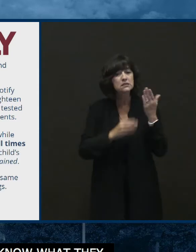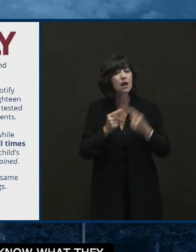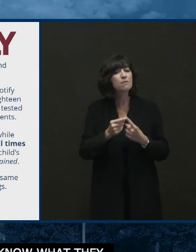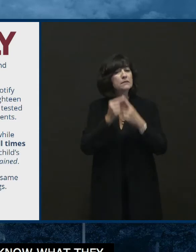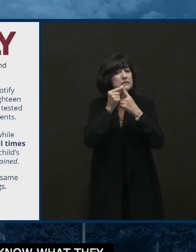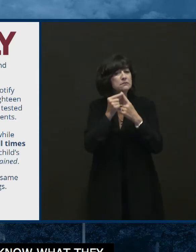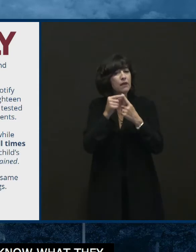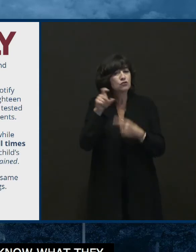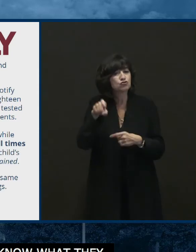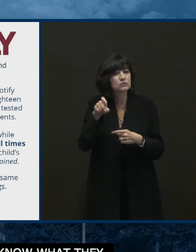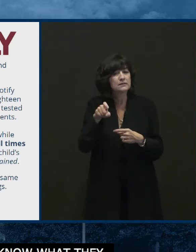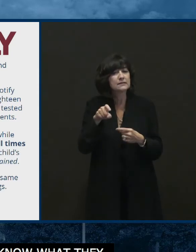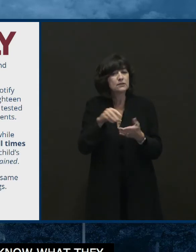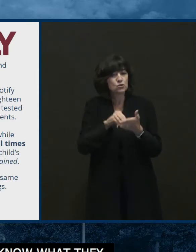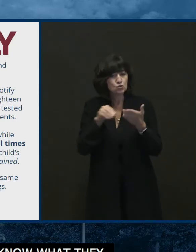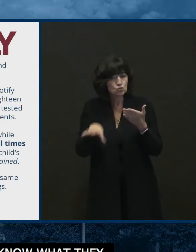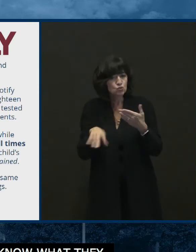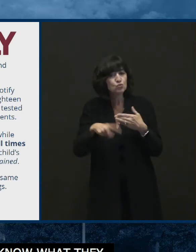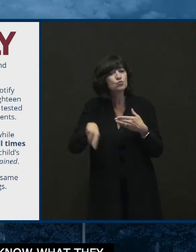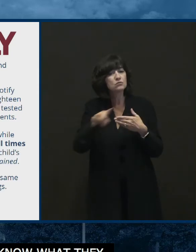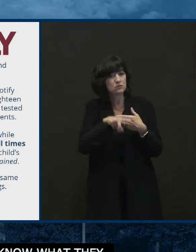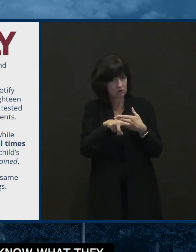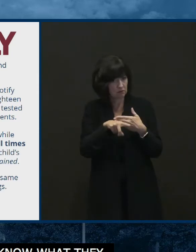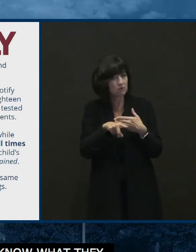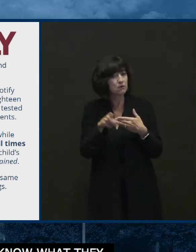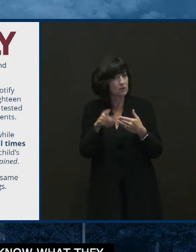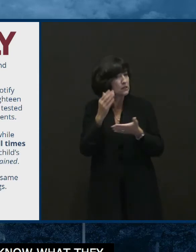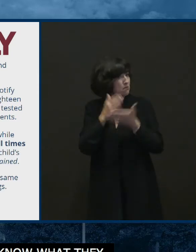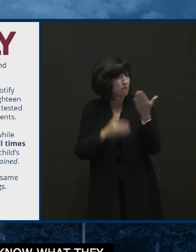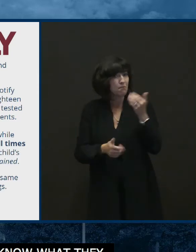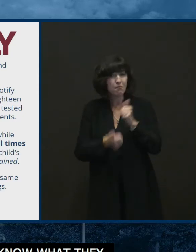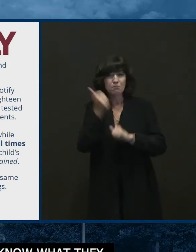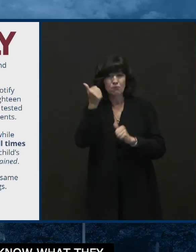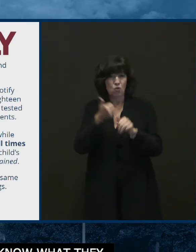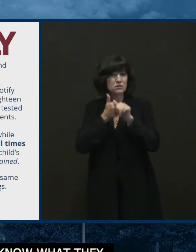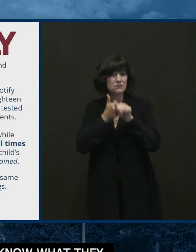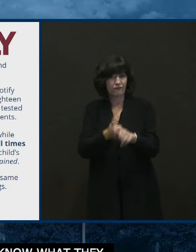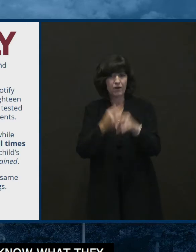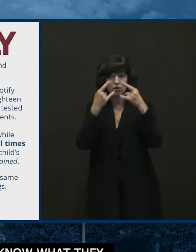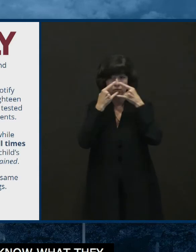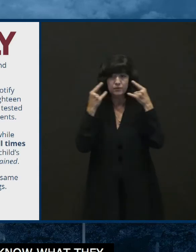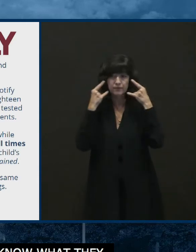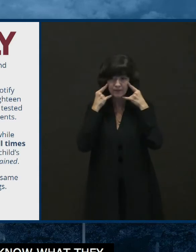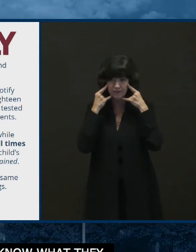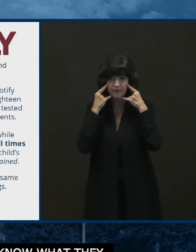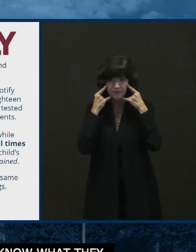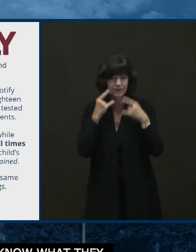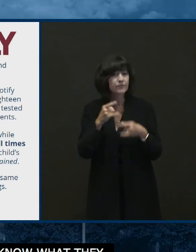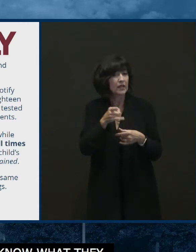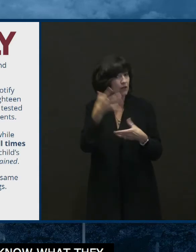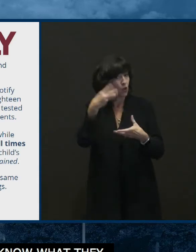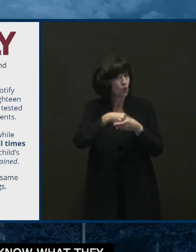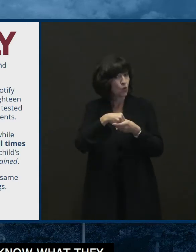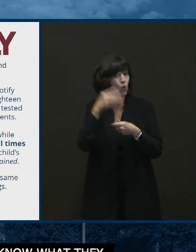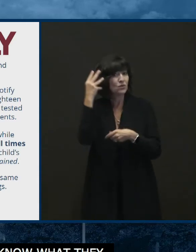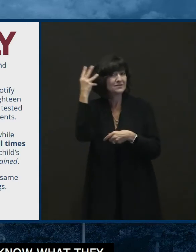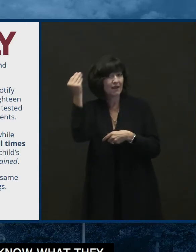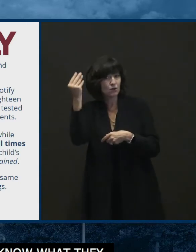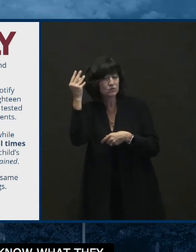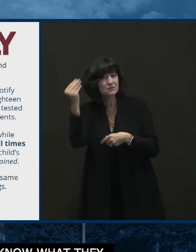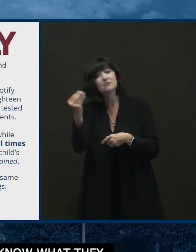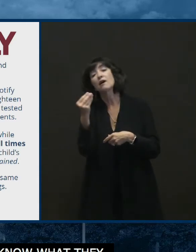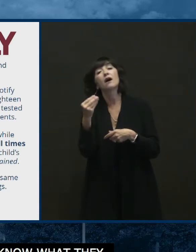of our students are continuing to wear face masks all day long. That includes outdoors if social distancing can't be